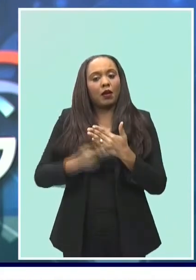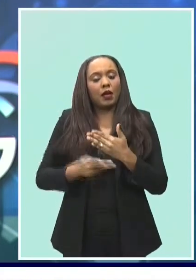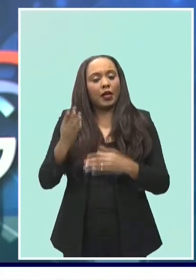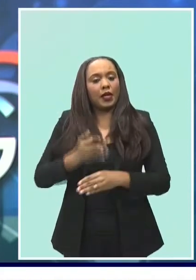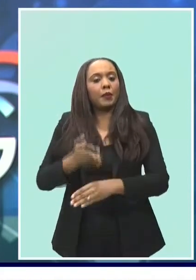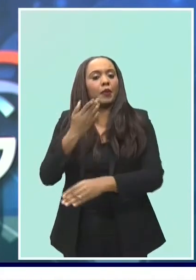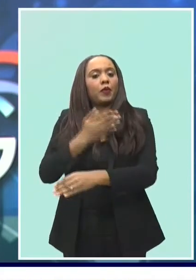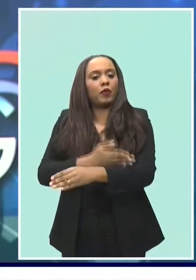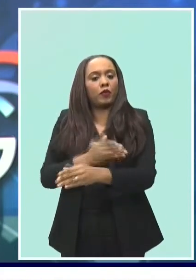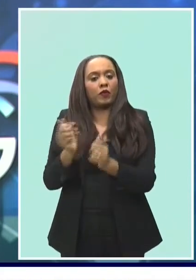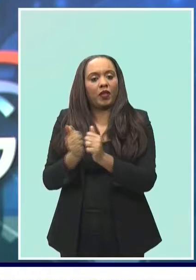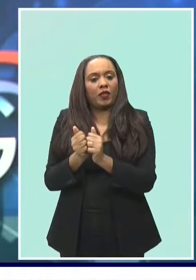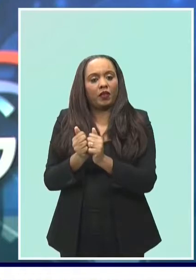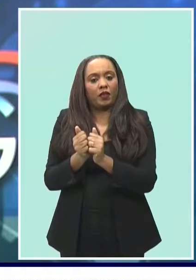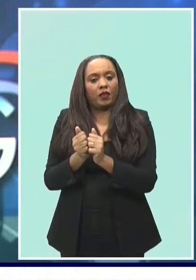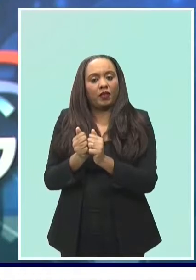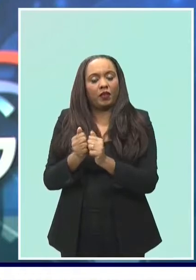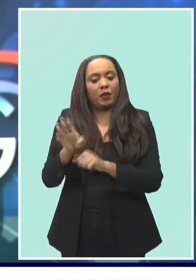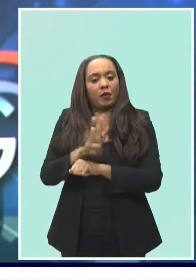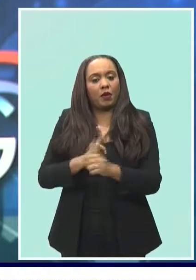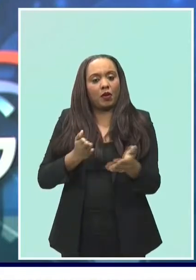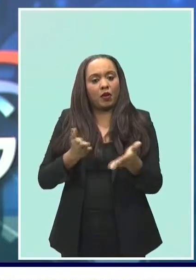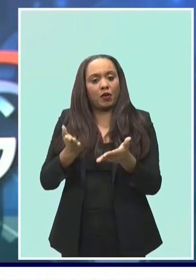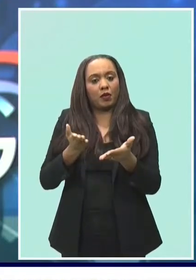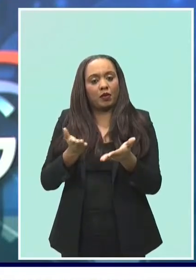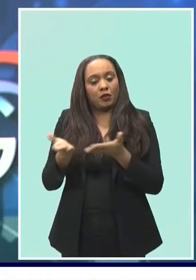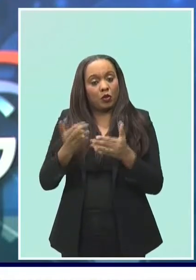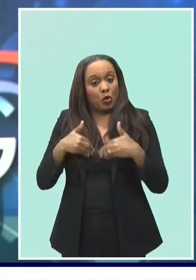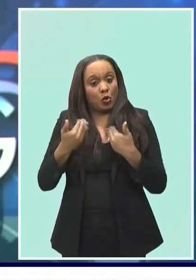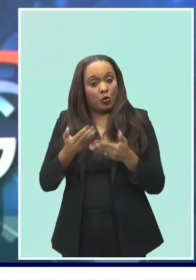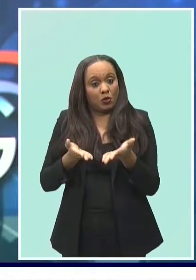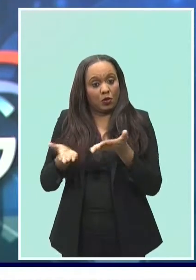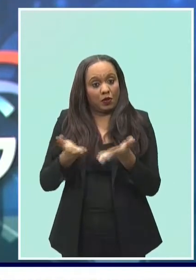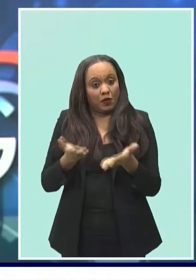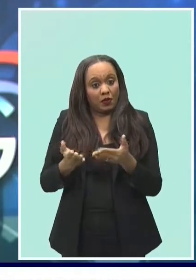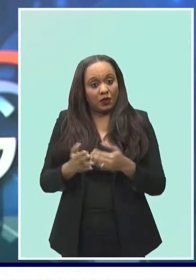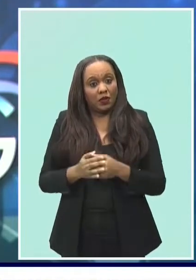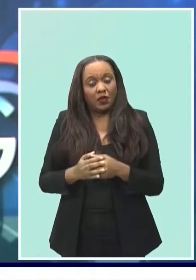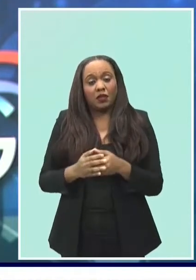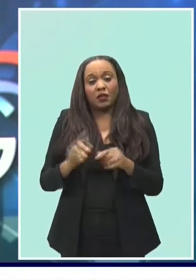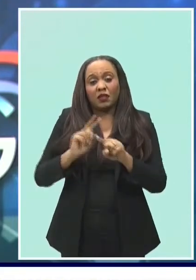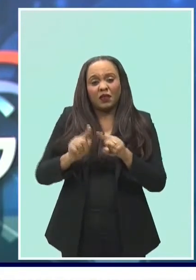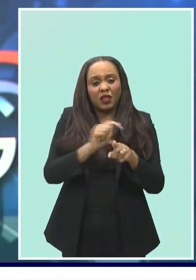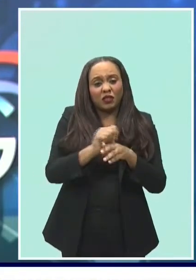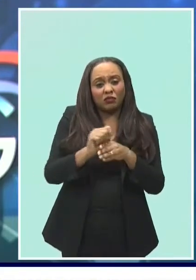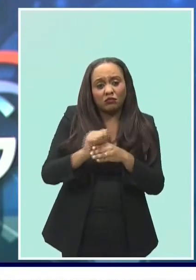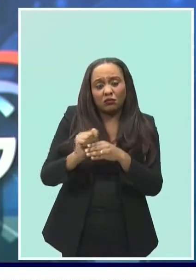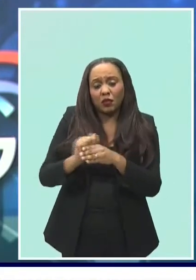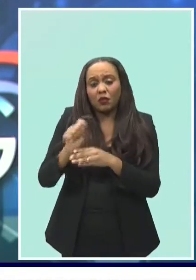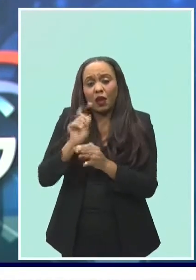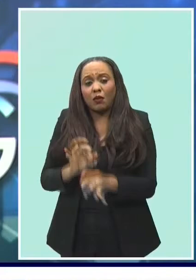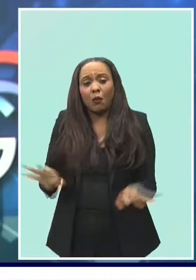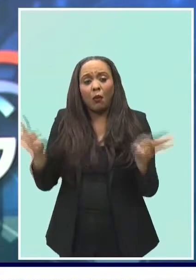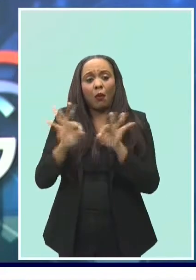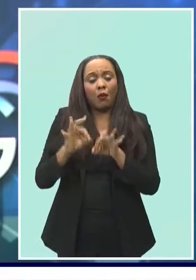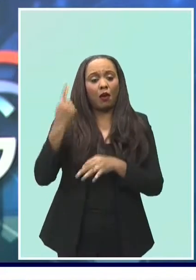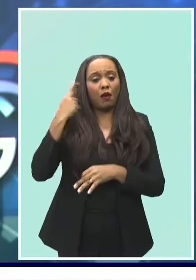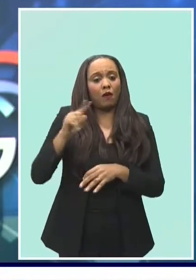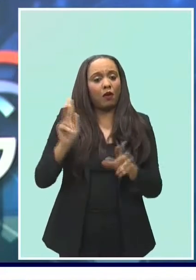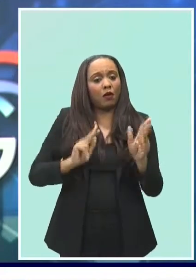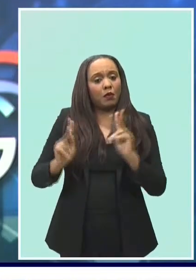that every young person in the program will be assessed. 5 areas of training have been identified as essential for the